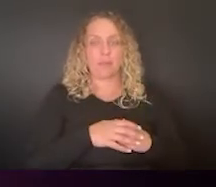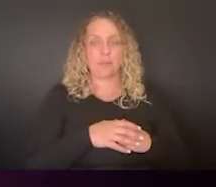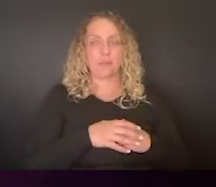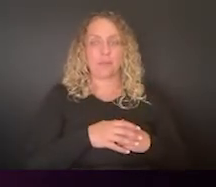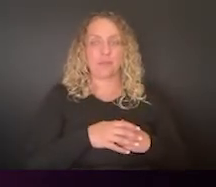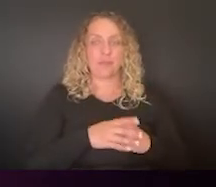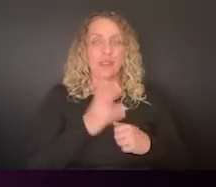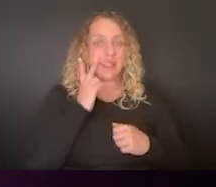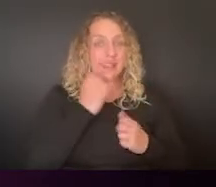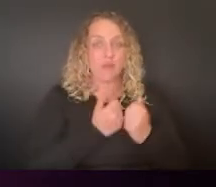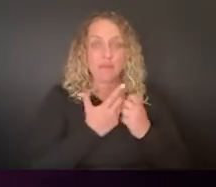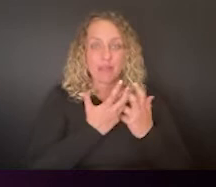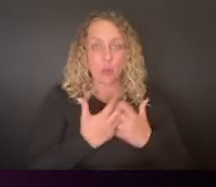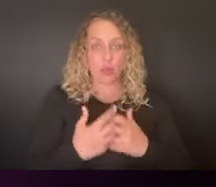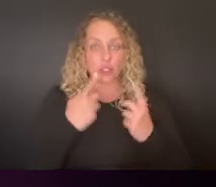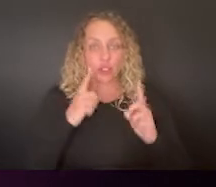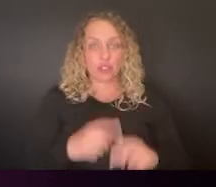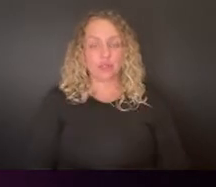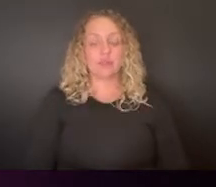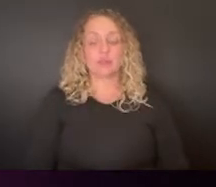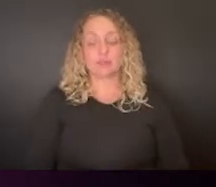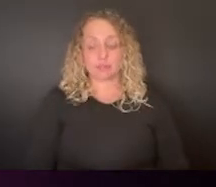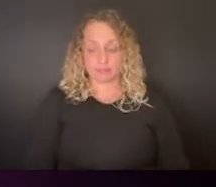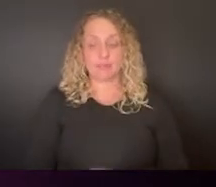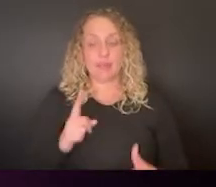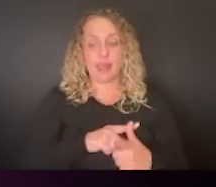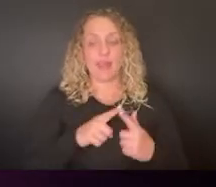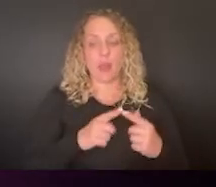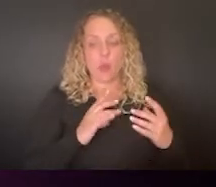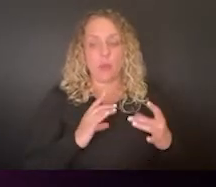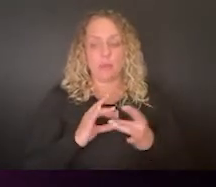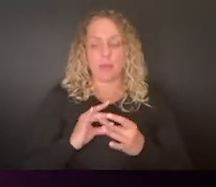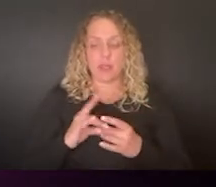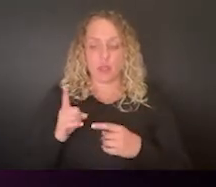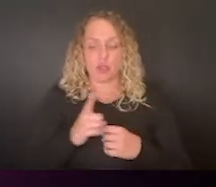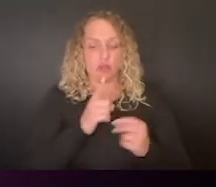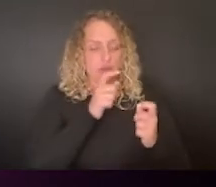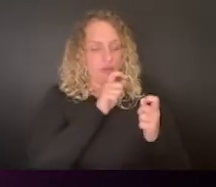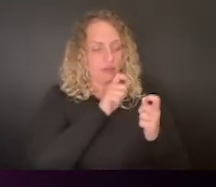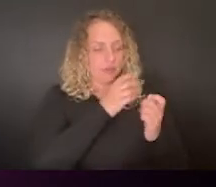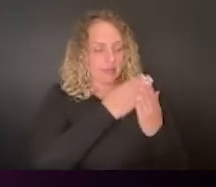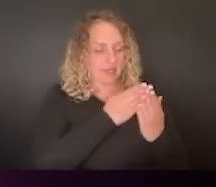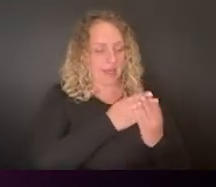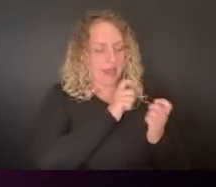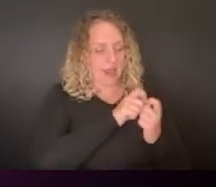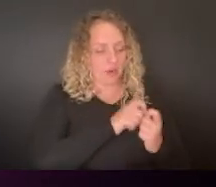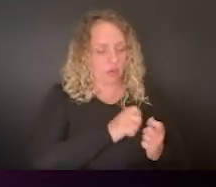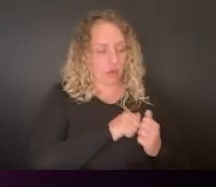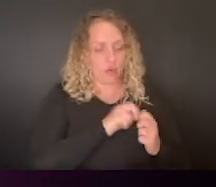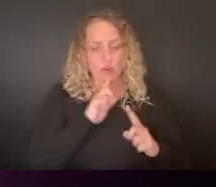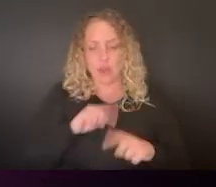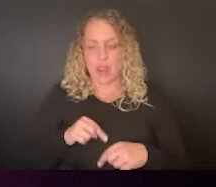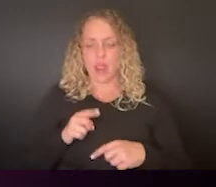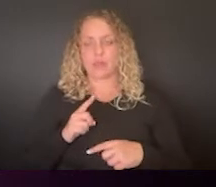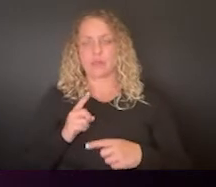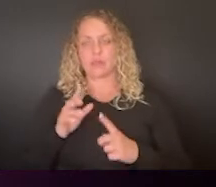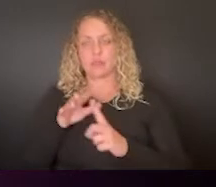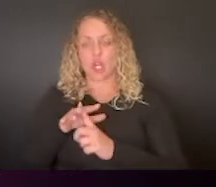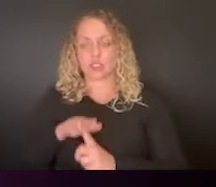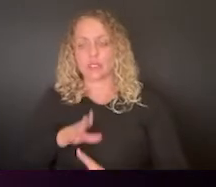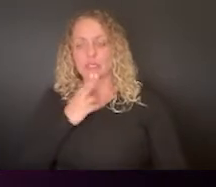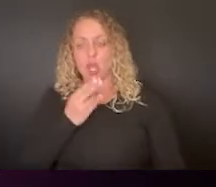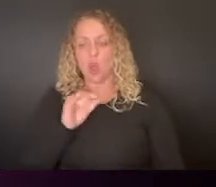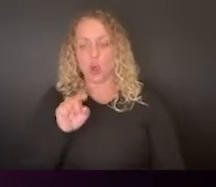out independently within our rebranded theme and see if everything works.